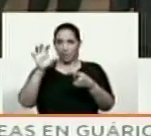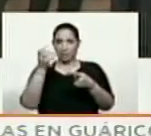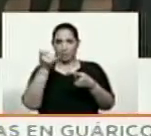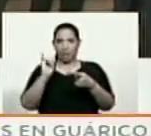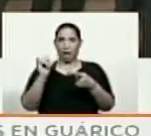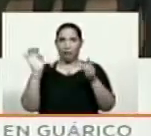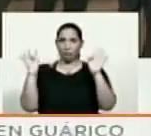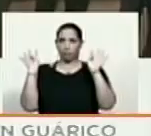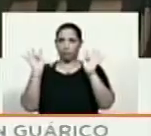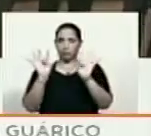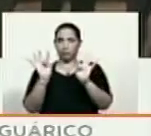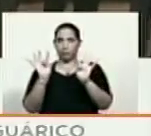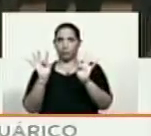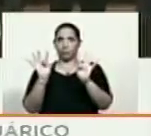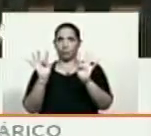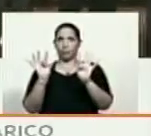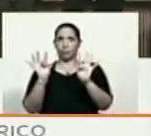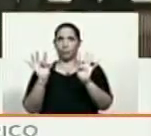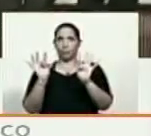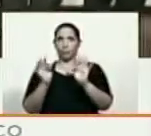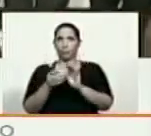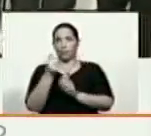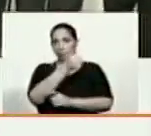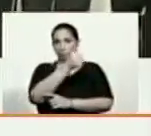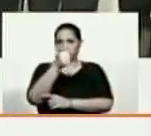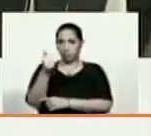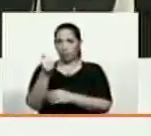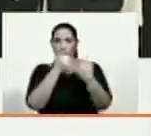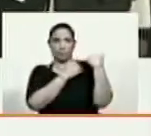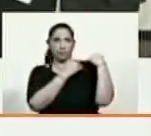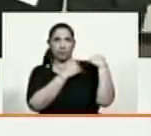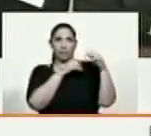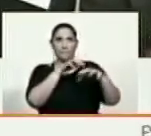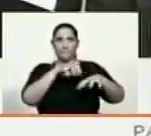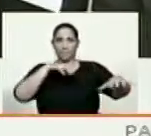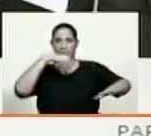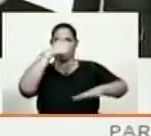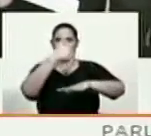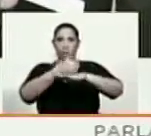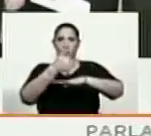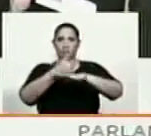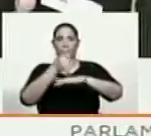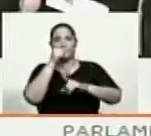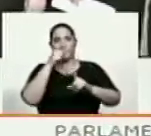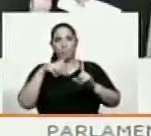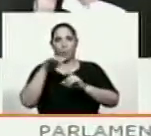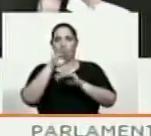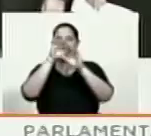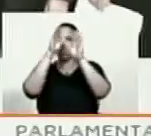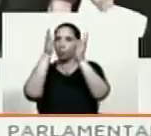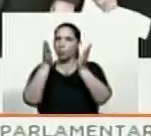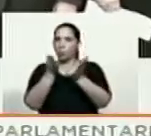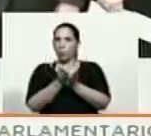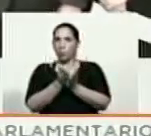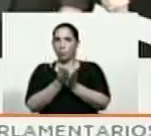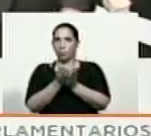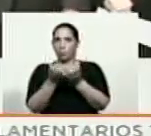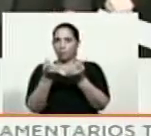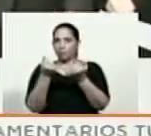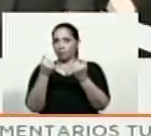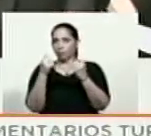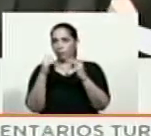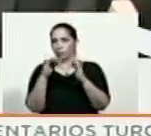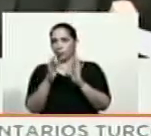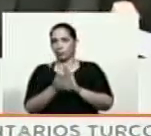presentes. Quizá aquí estén representados la mayoría de los pueblos del mundo en cuanto a cantidad. Y esto